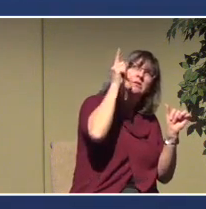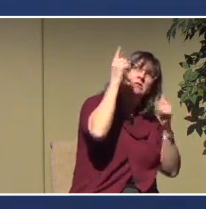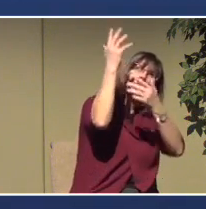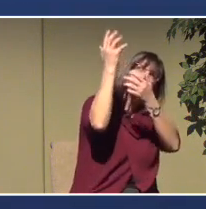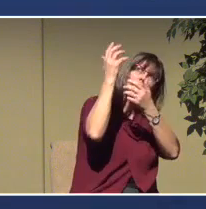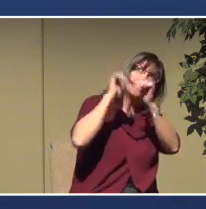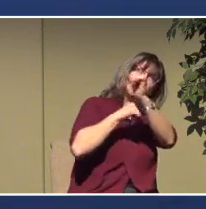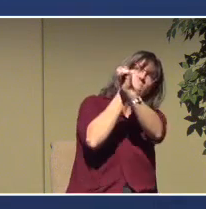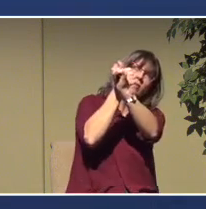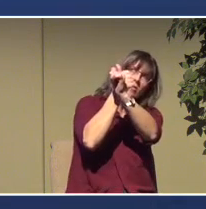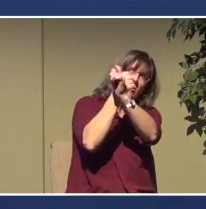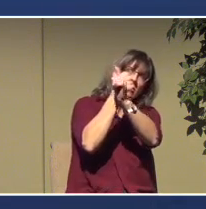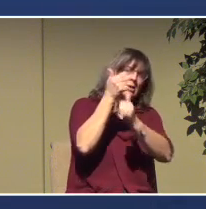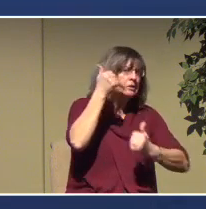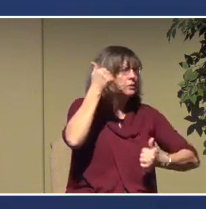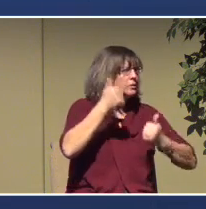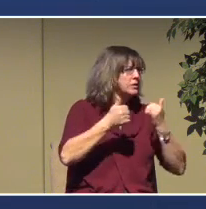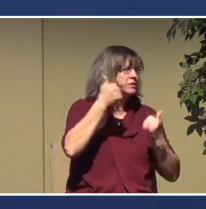God's will.